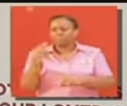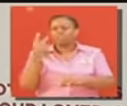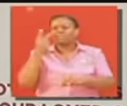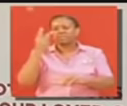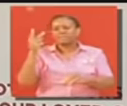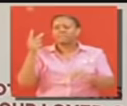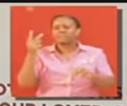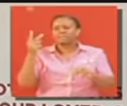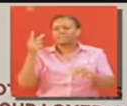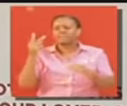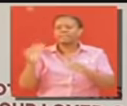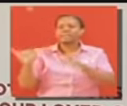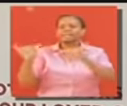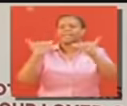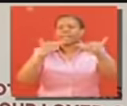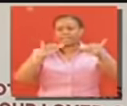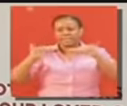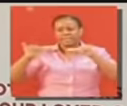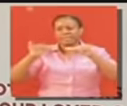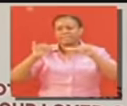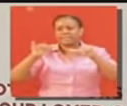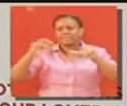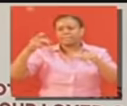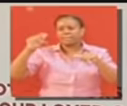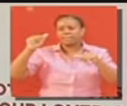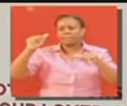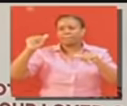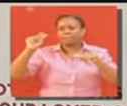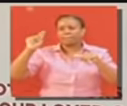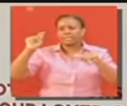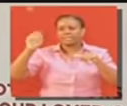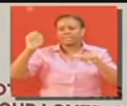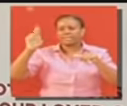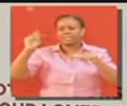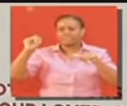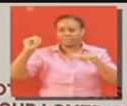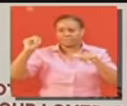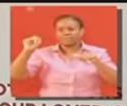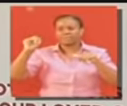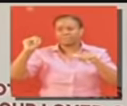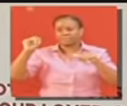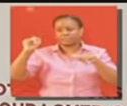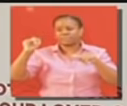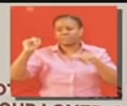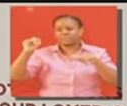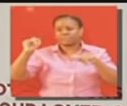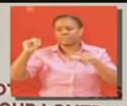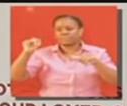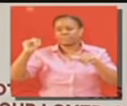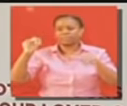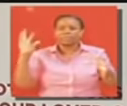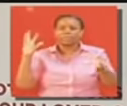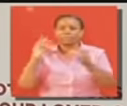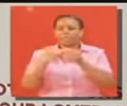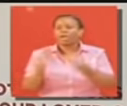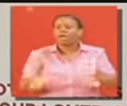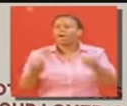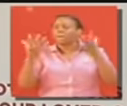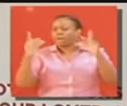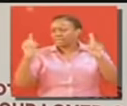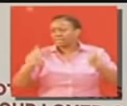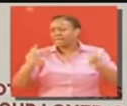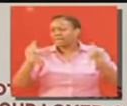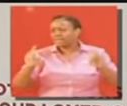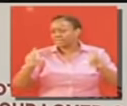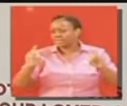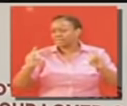tests that we have been reporting on a daily basis. The total number of tests had a particular challenge in